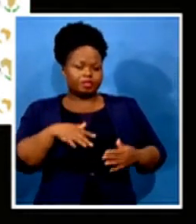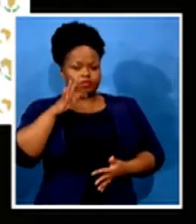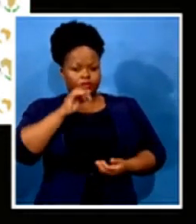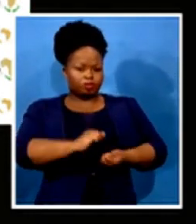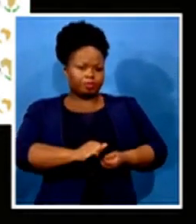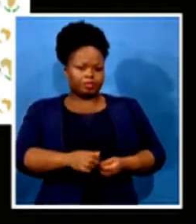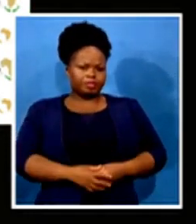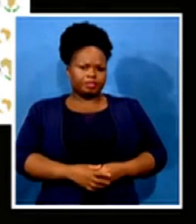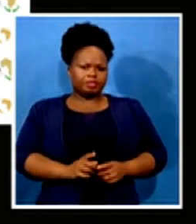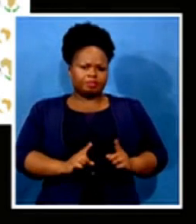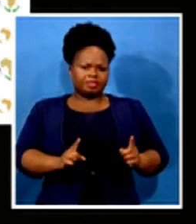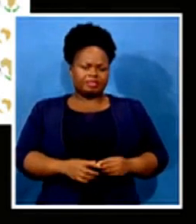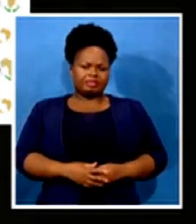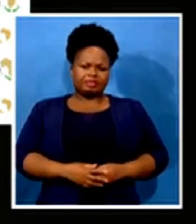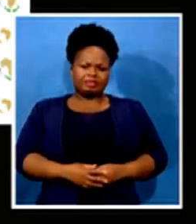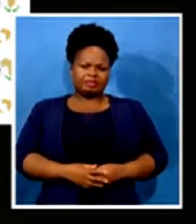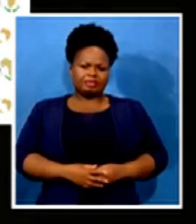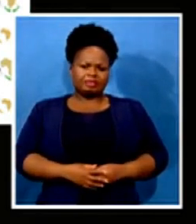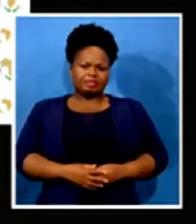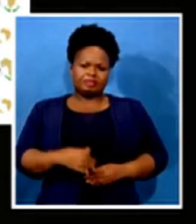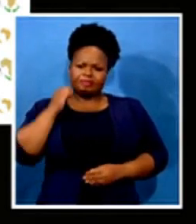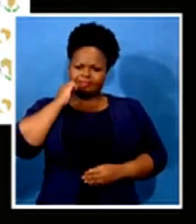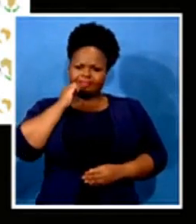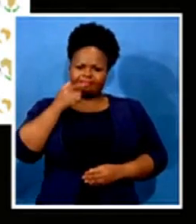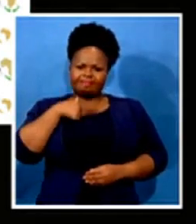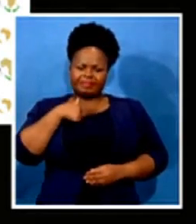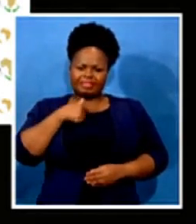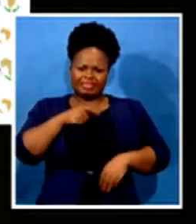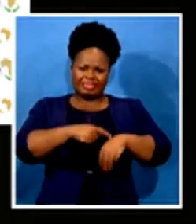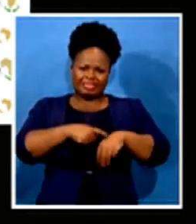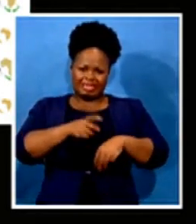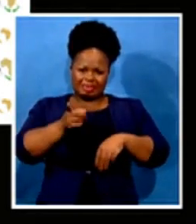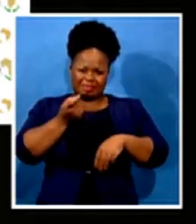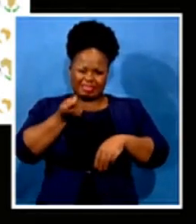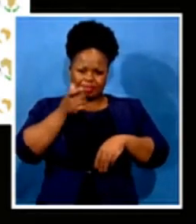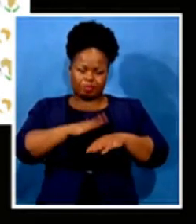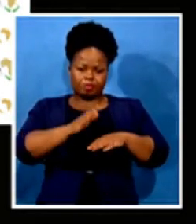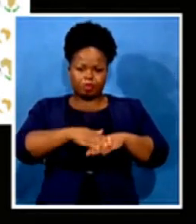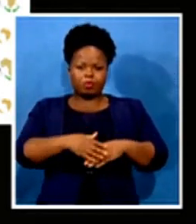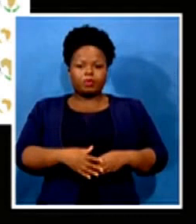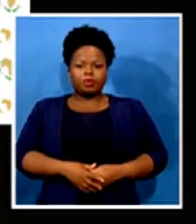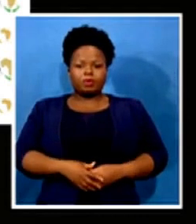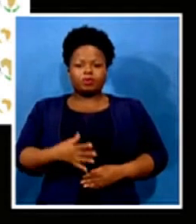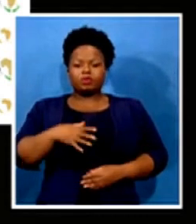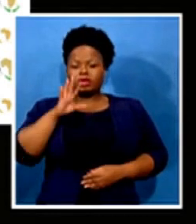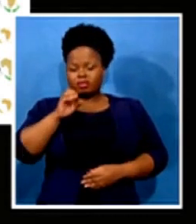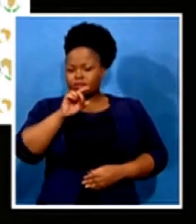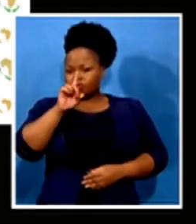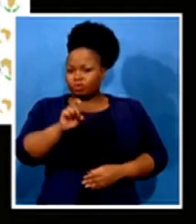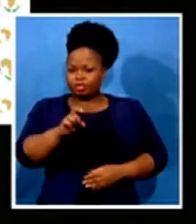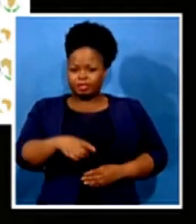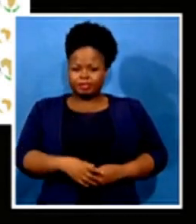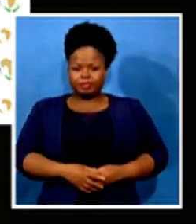I'm going to have to impose on your time a little bit more. Just to ask this last-minute question that has come in from Della